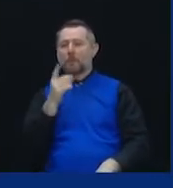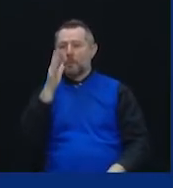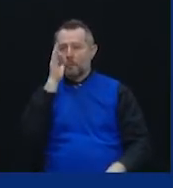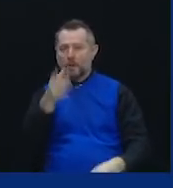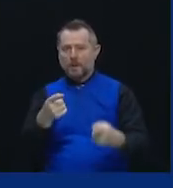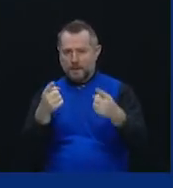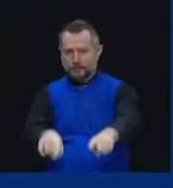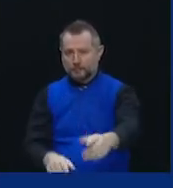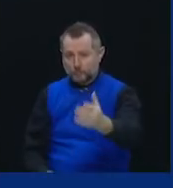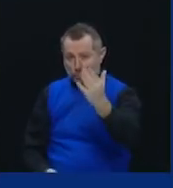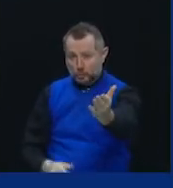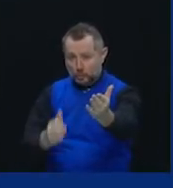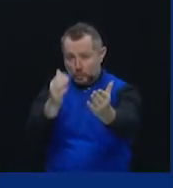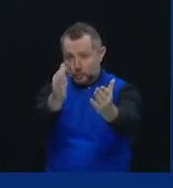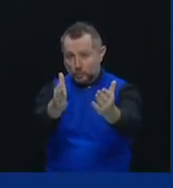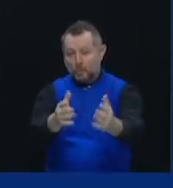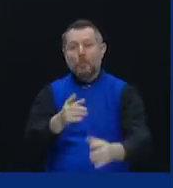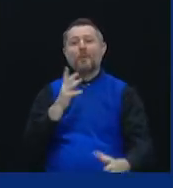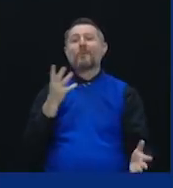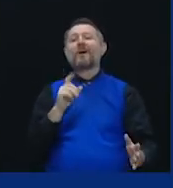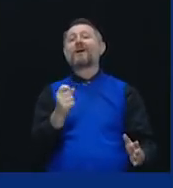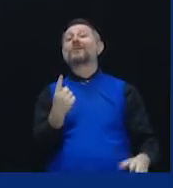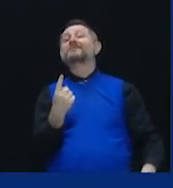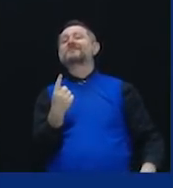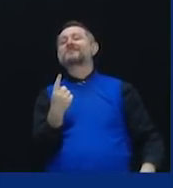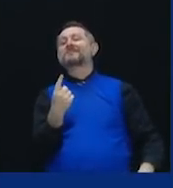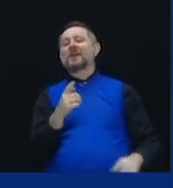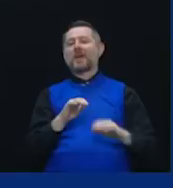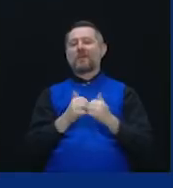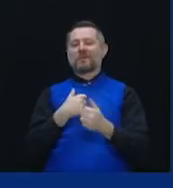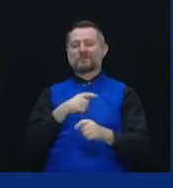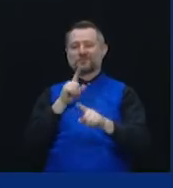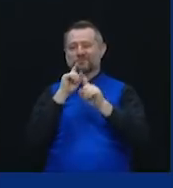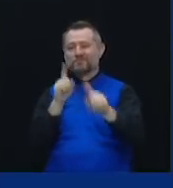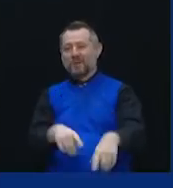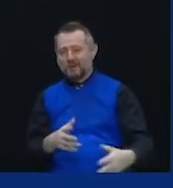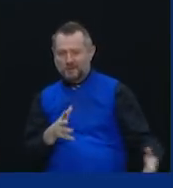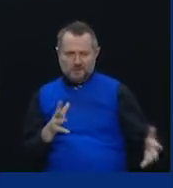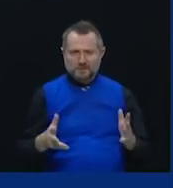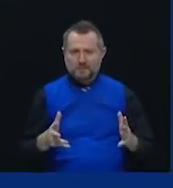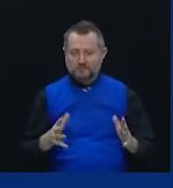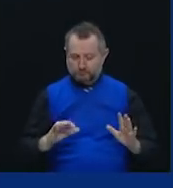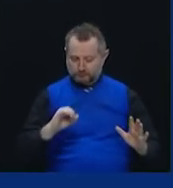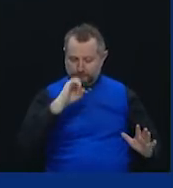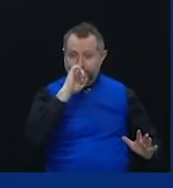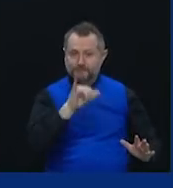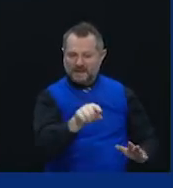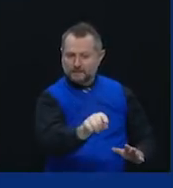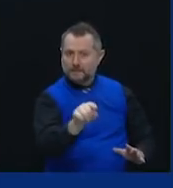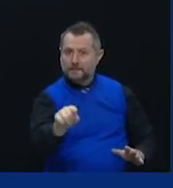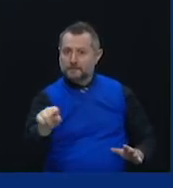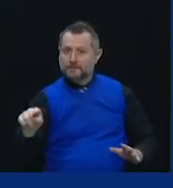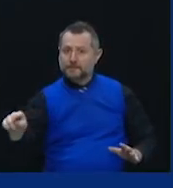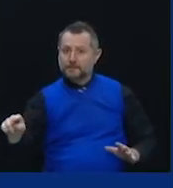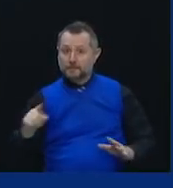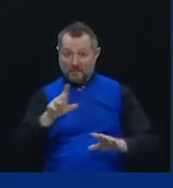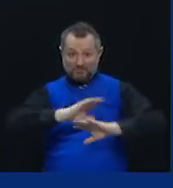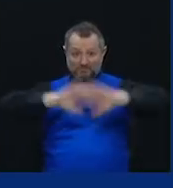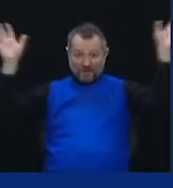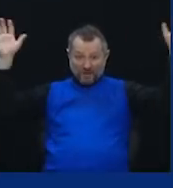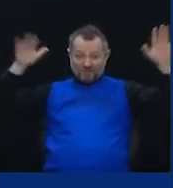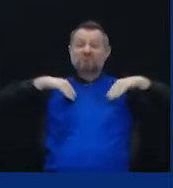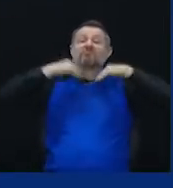question in life becomes, what do you do when you get knocked down? Do you give up? Do you stay